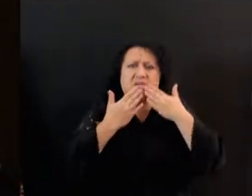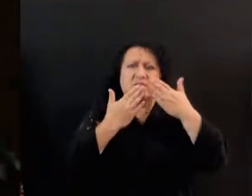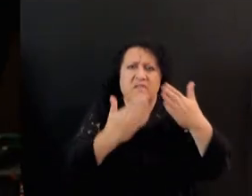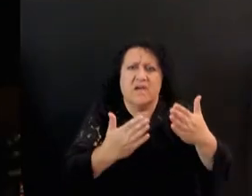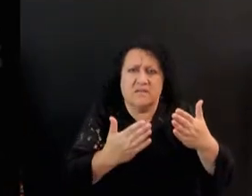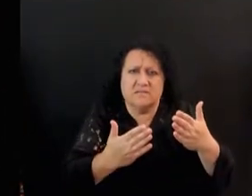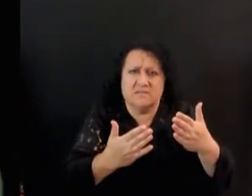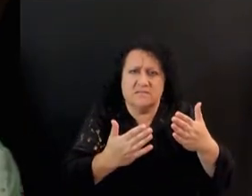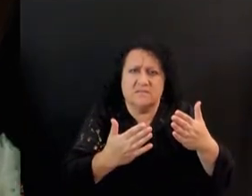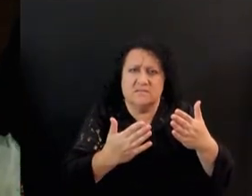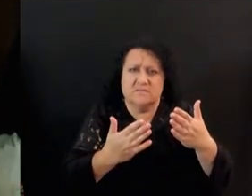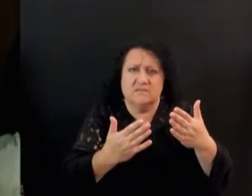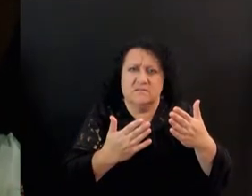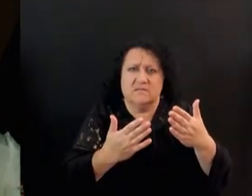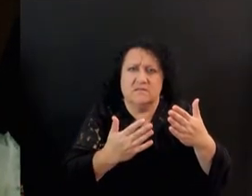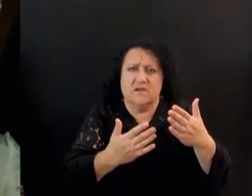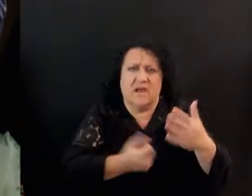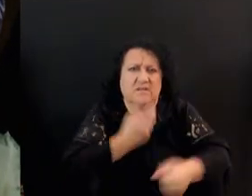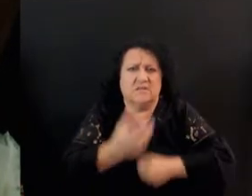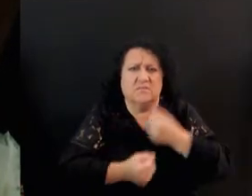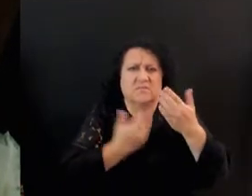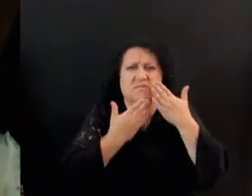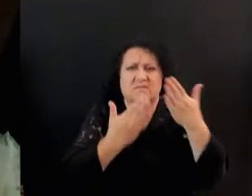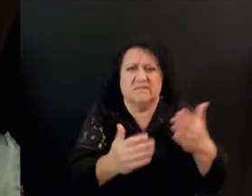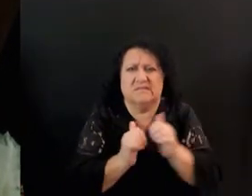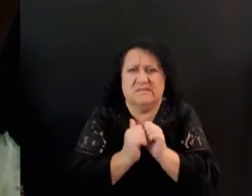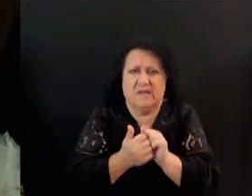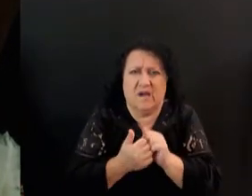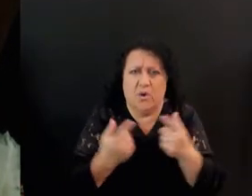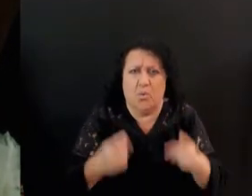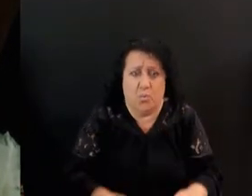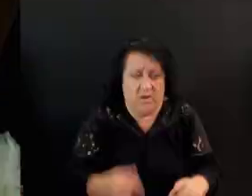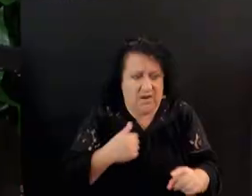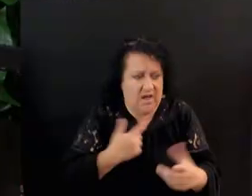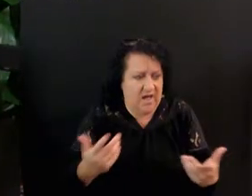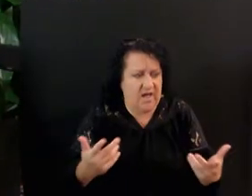in those circumstances?